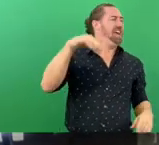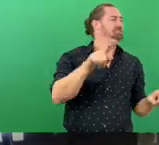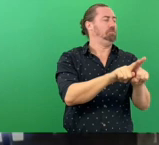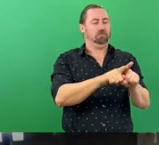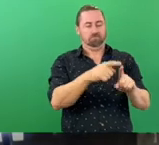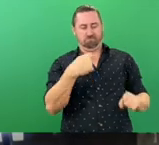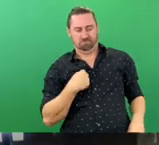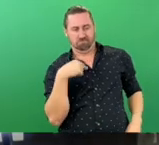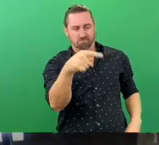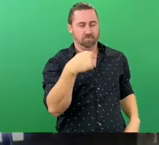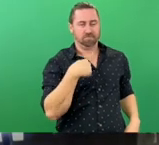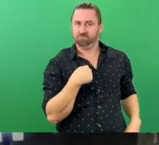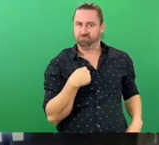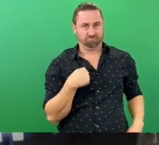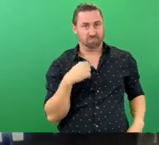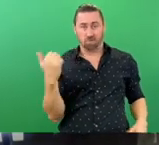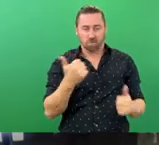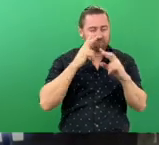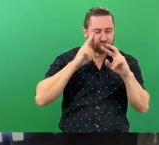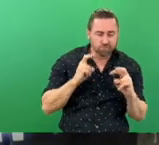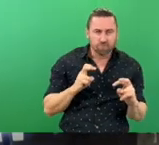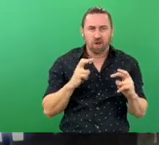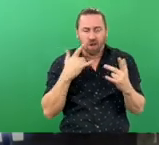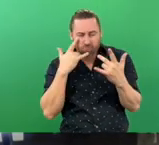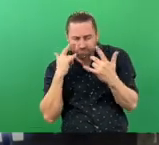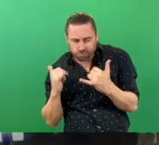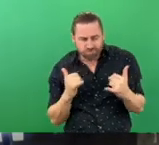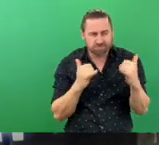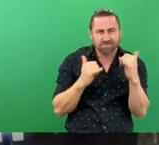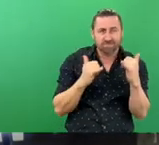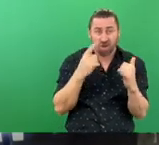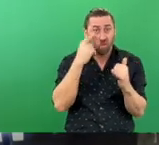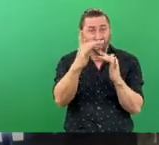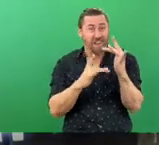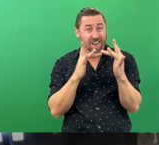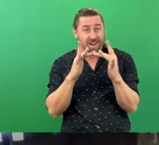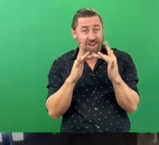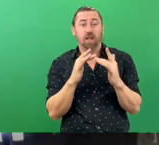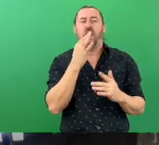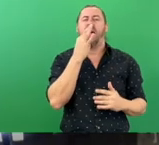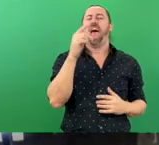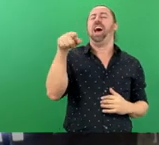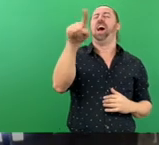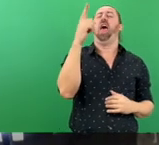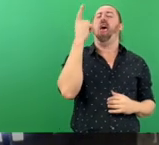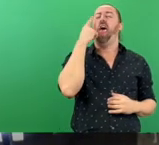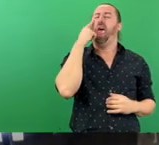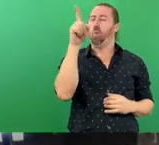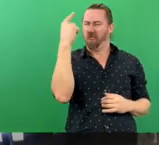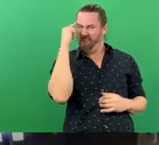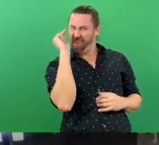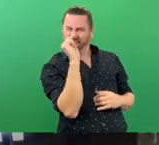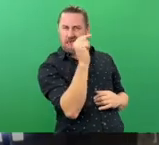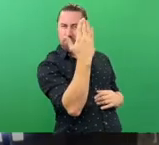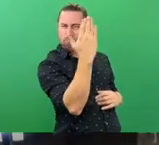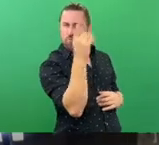them. And there's been a lot of research into this and a lot of funny experiments you can look up online where they ask people to predict what they will see